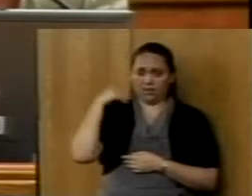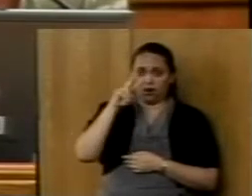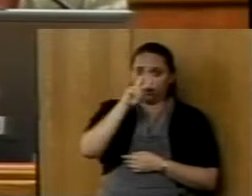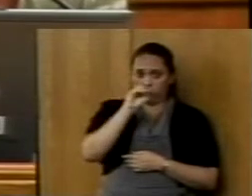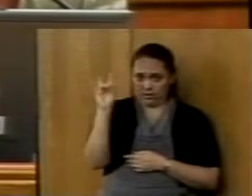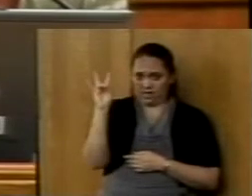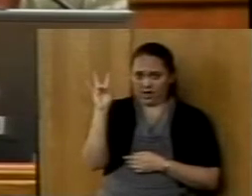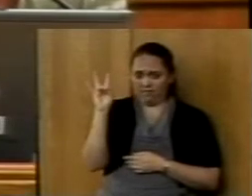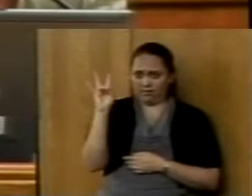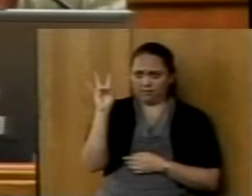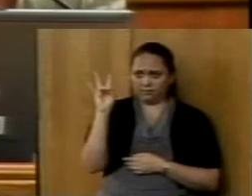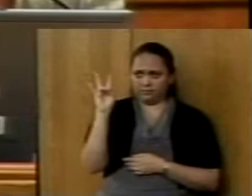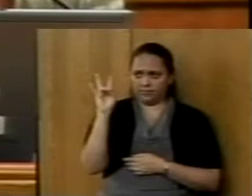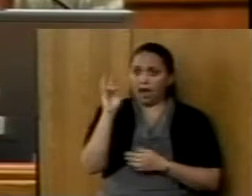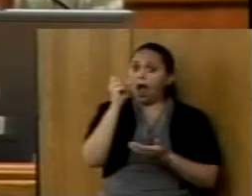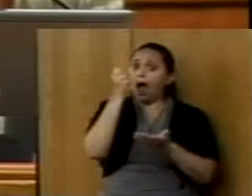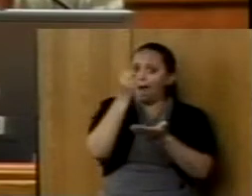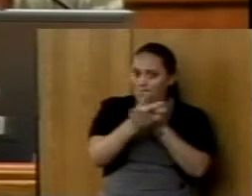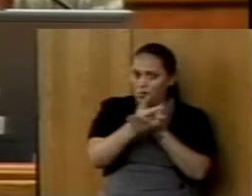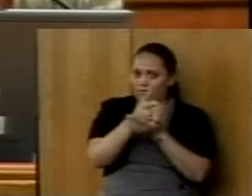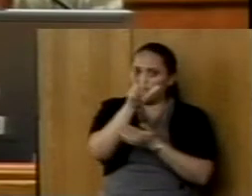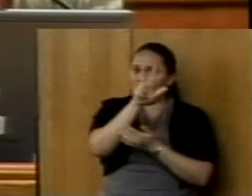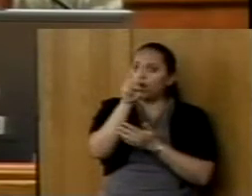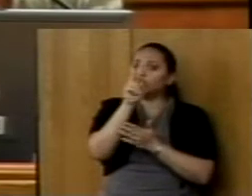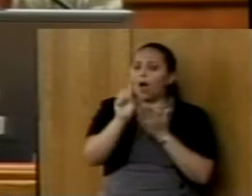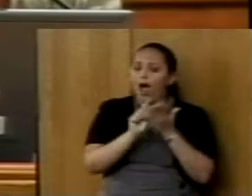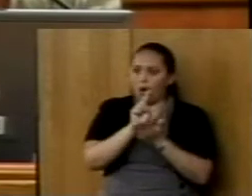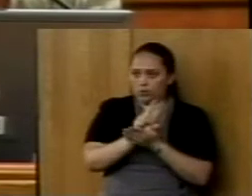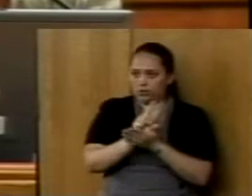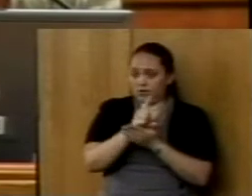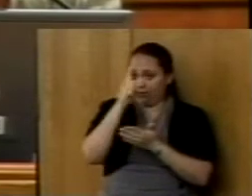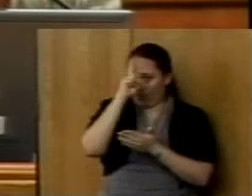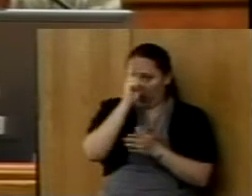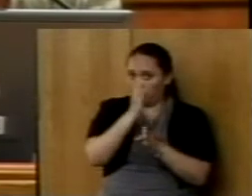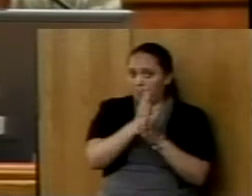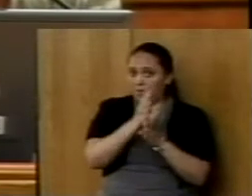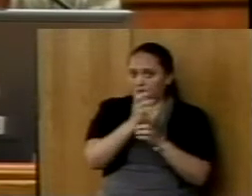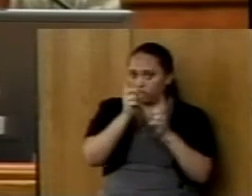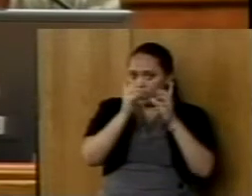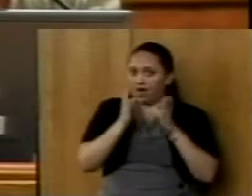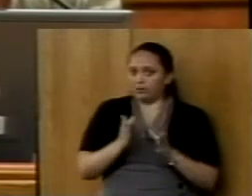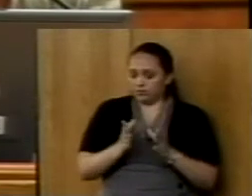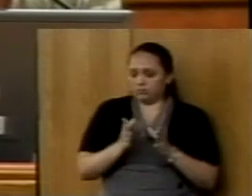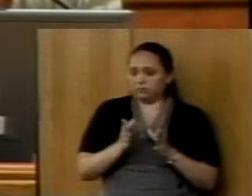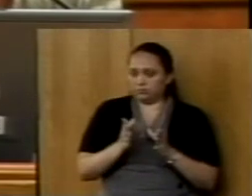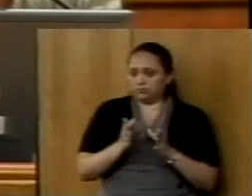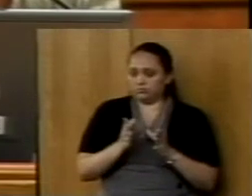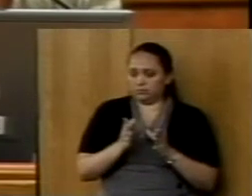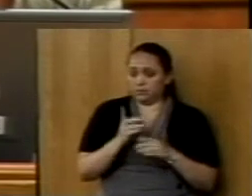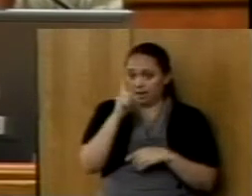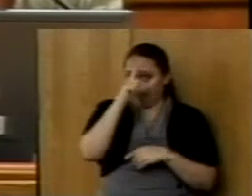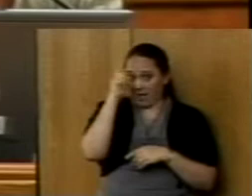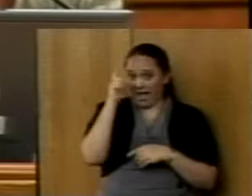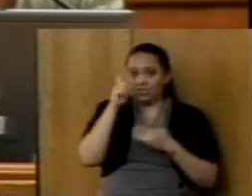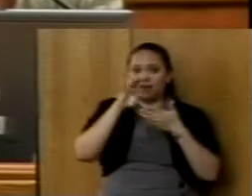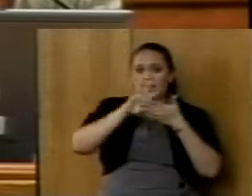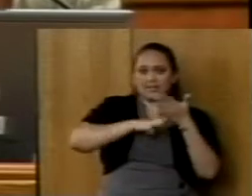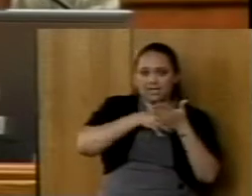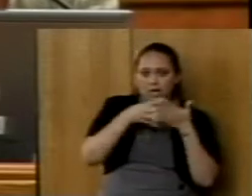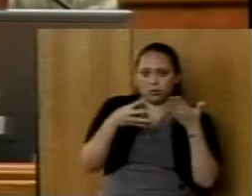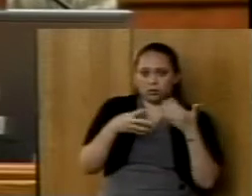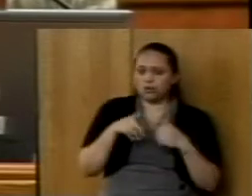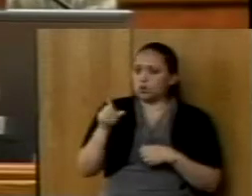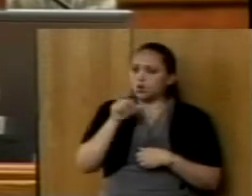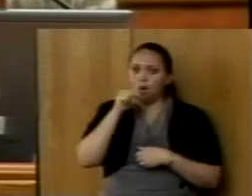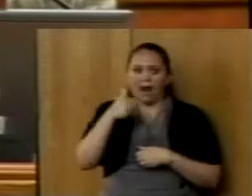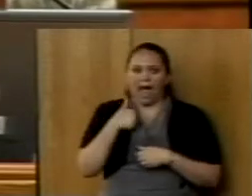07, approved the 32 hours for the bus drivers because of the schedule. You don't